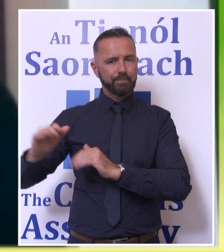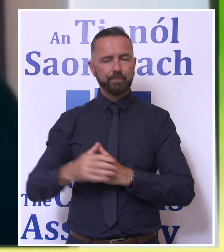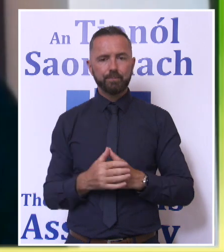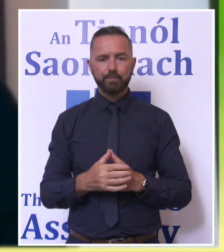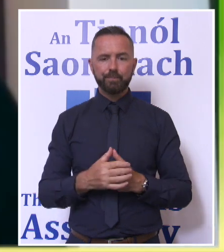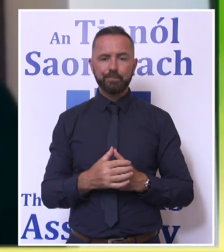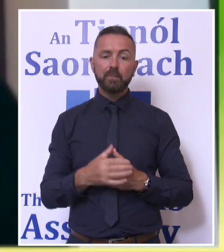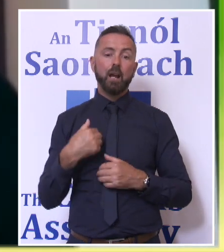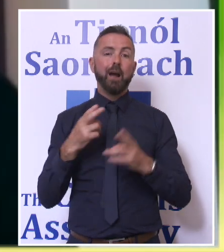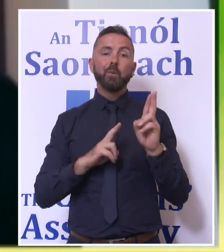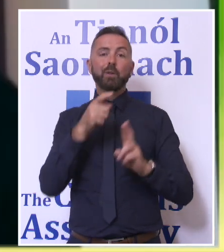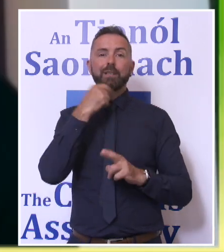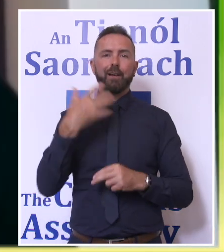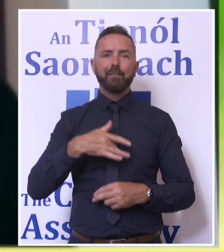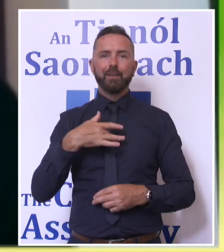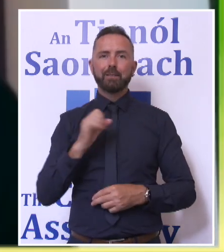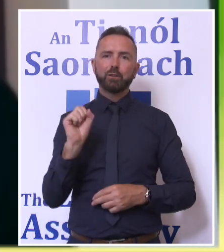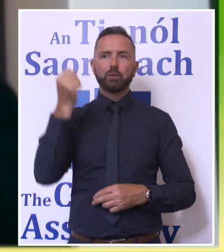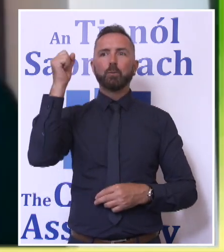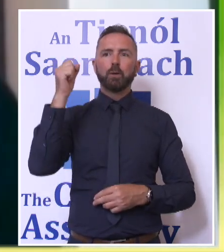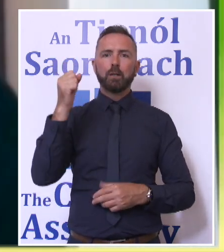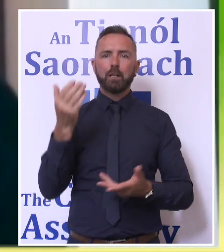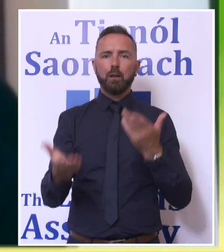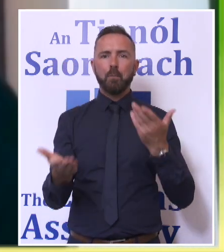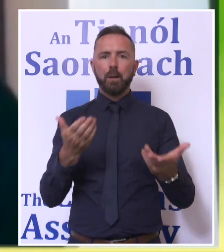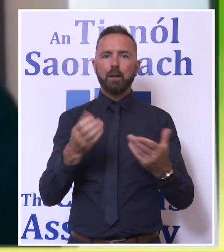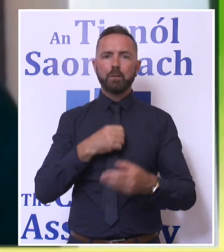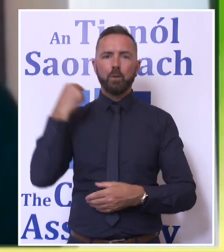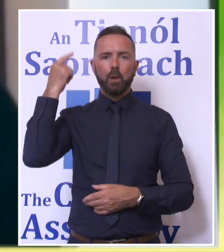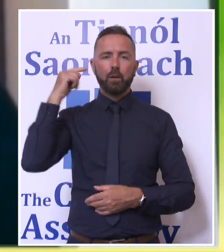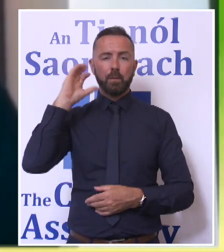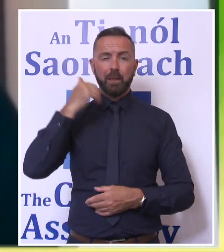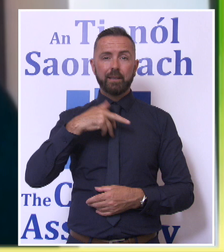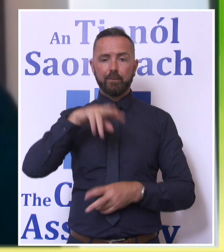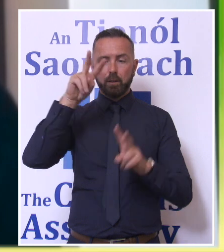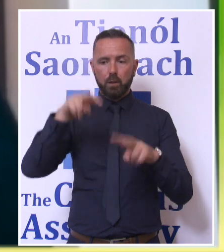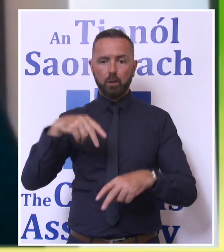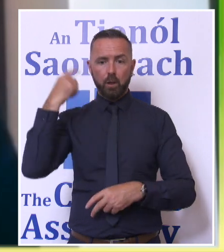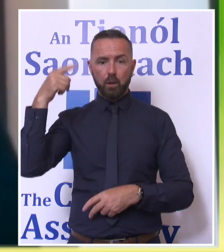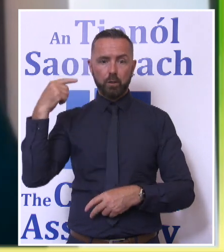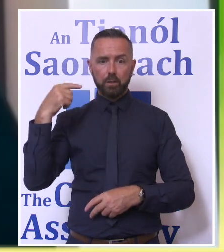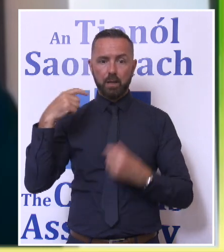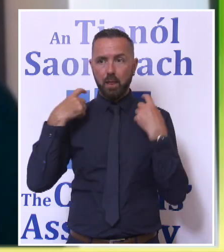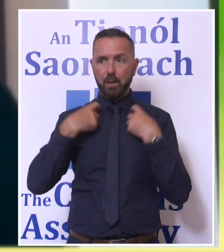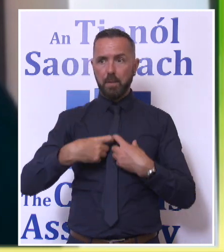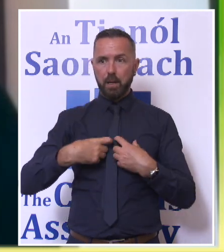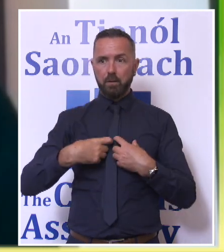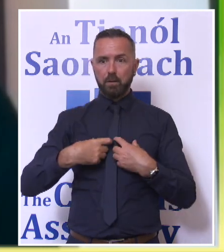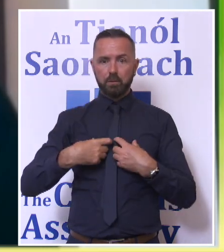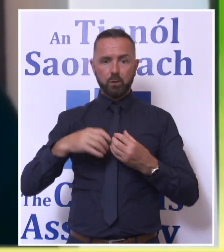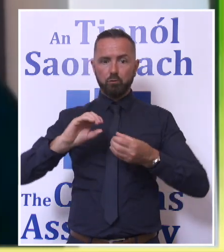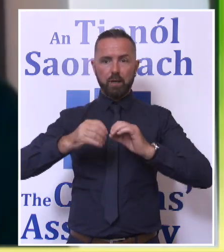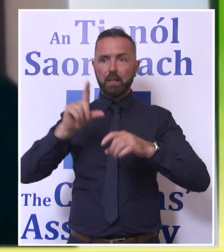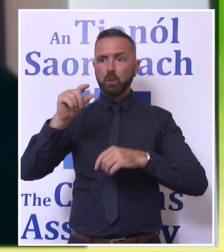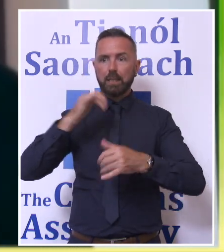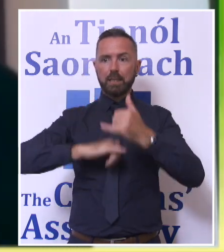wouldn't I? But it's superior to London, because if you look at London, the Mayor of London created 20 years ago, and that obviously has been